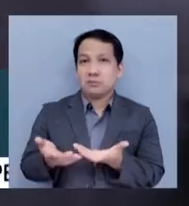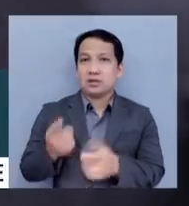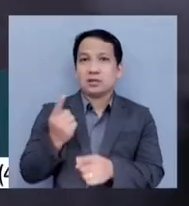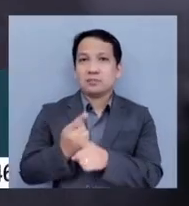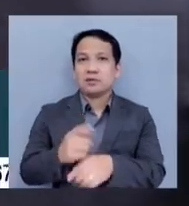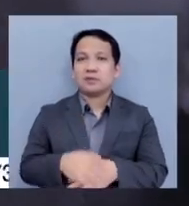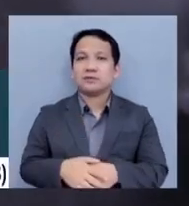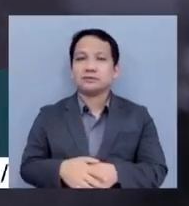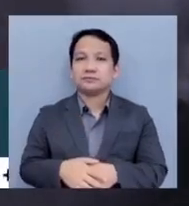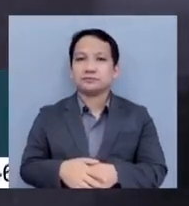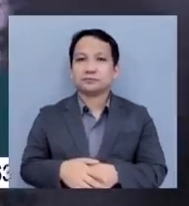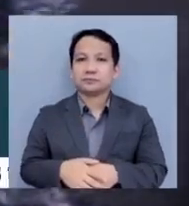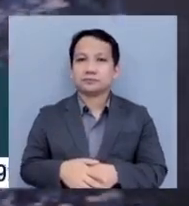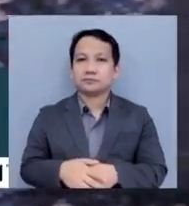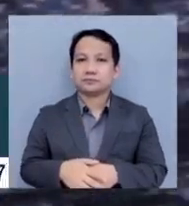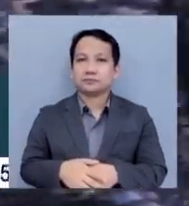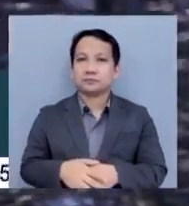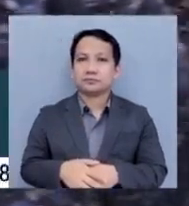So,